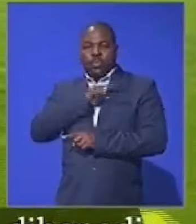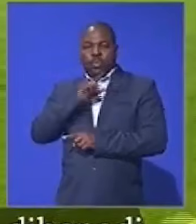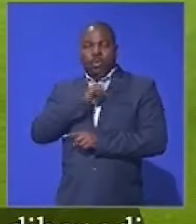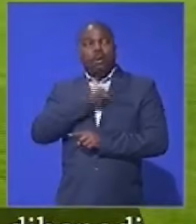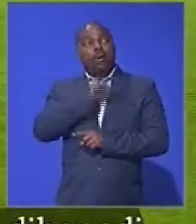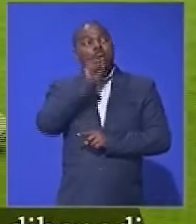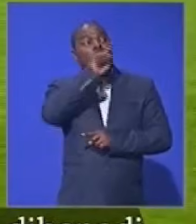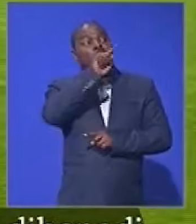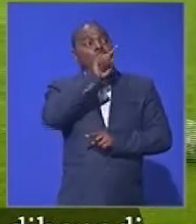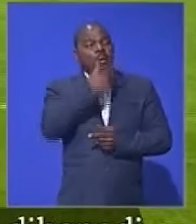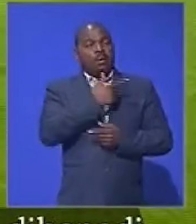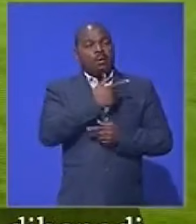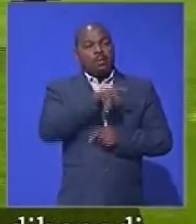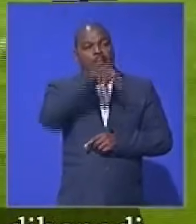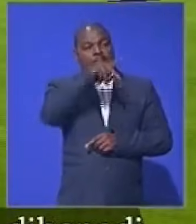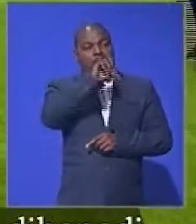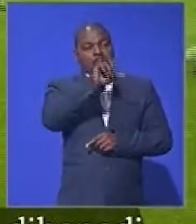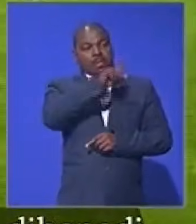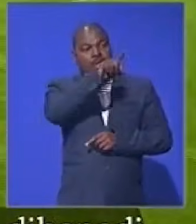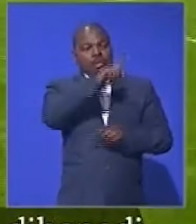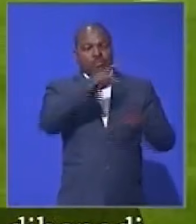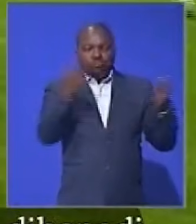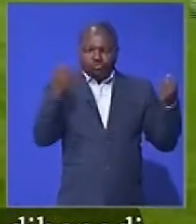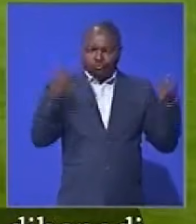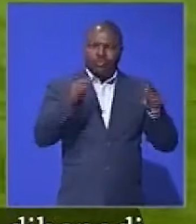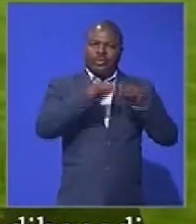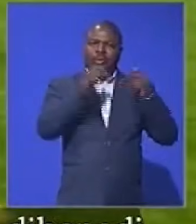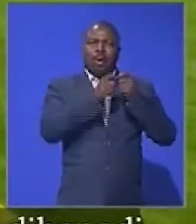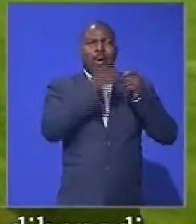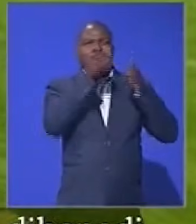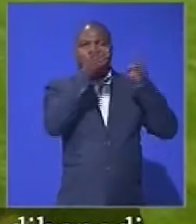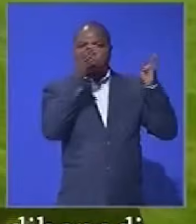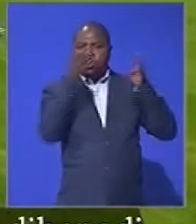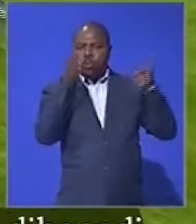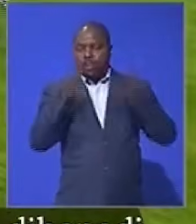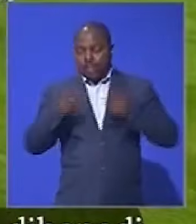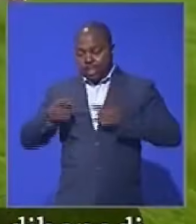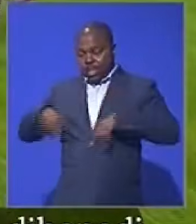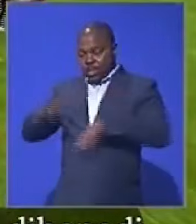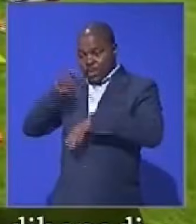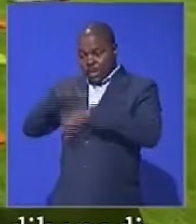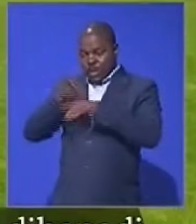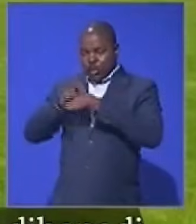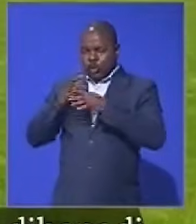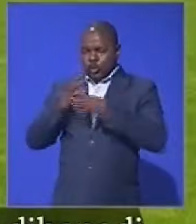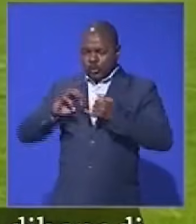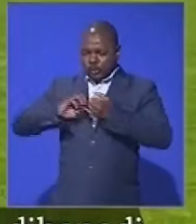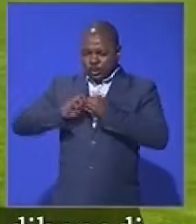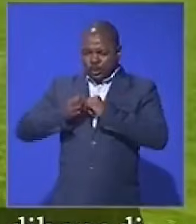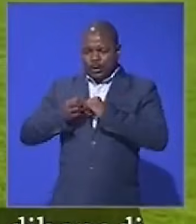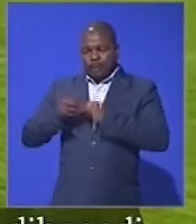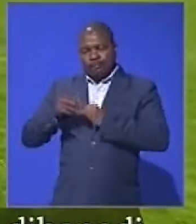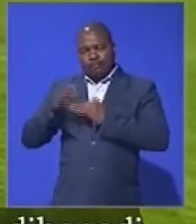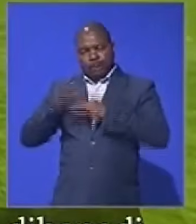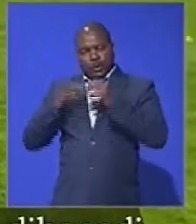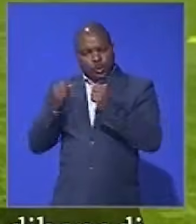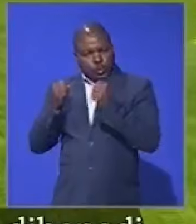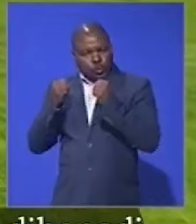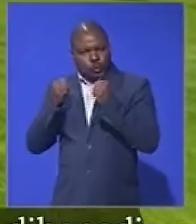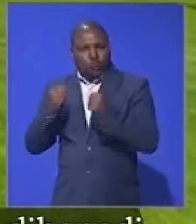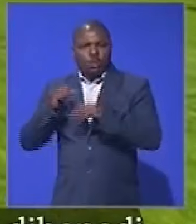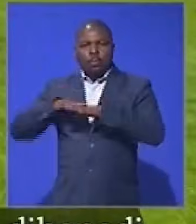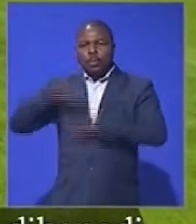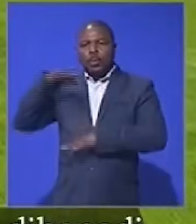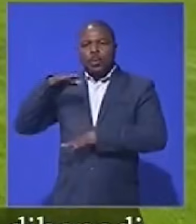kopana le dikwankwetla ka moreyang ka gona so re tshwanetse re bofe seeta se tie o tla kgona le go lemoga